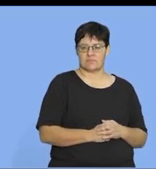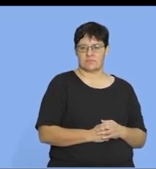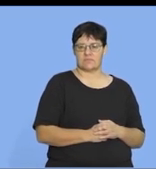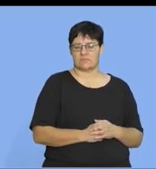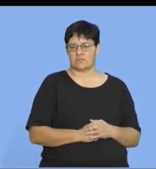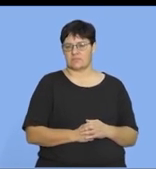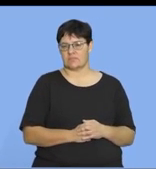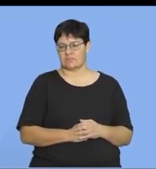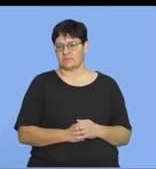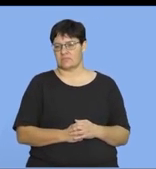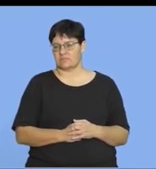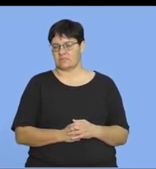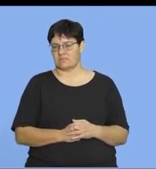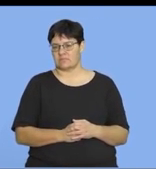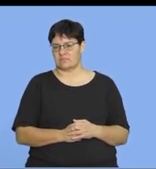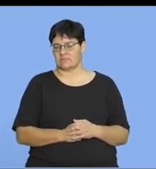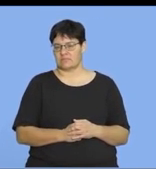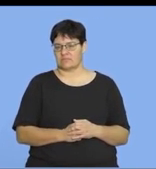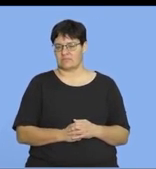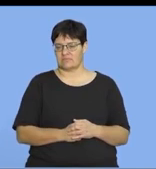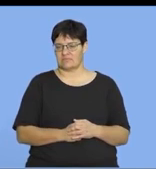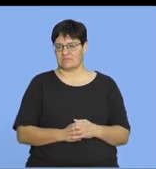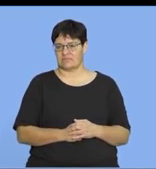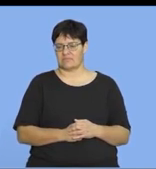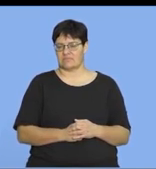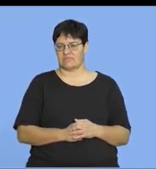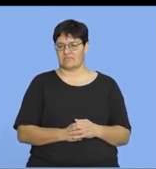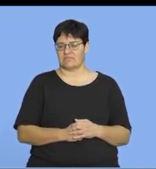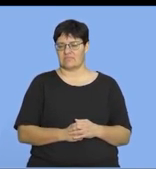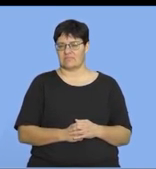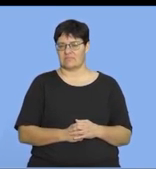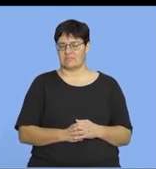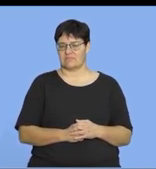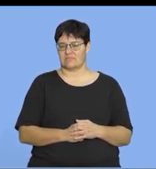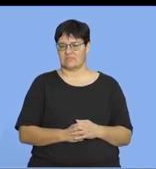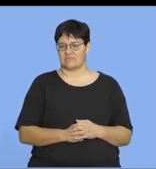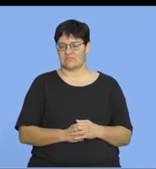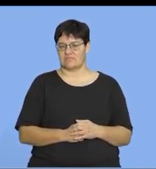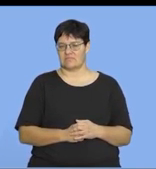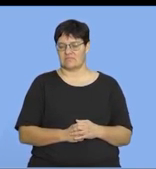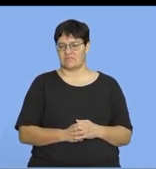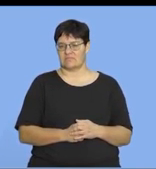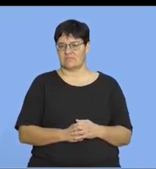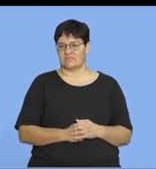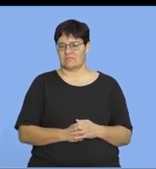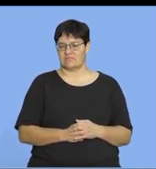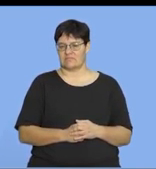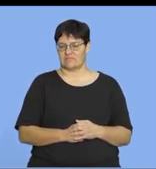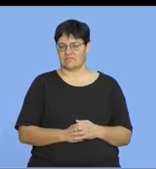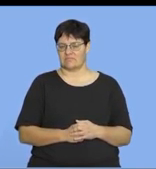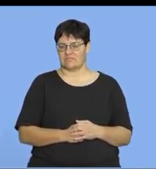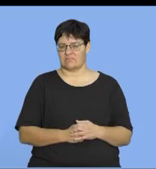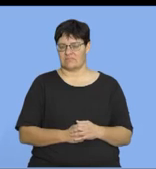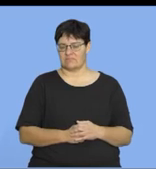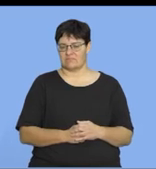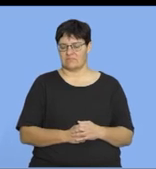no, I'm just going to put it. I just need to remember the numbers. You can write it down and Then I'm going to